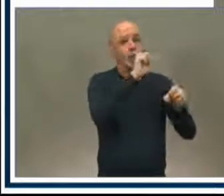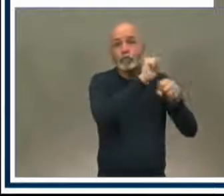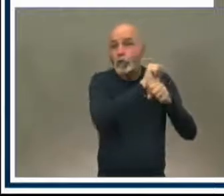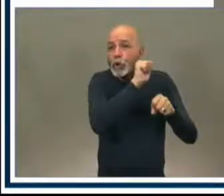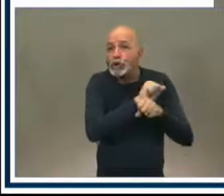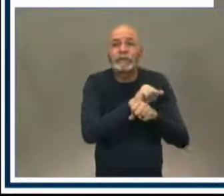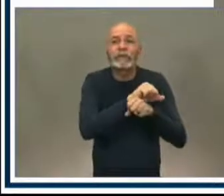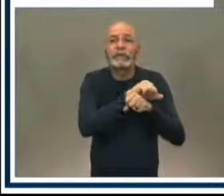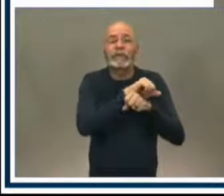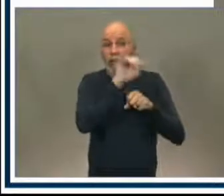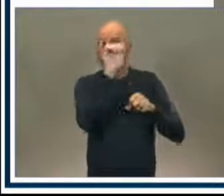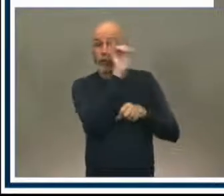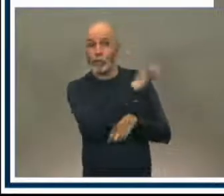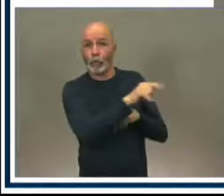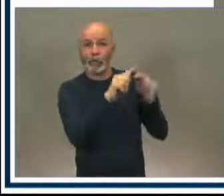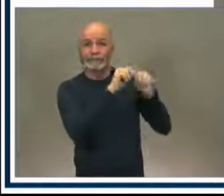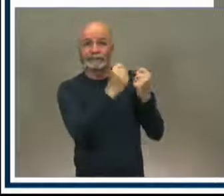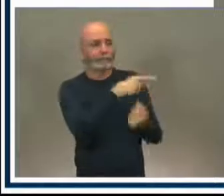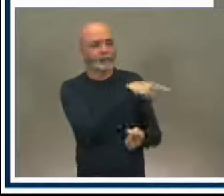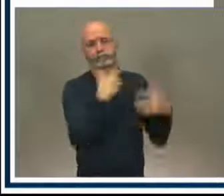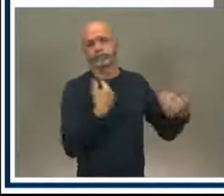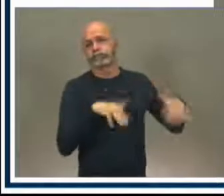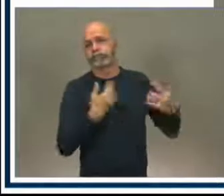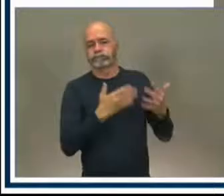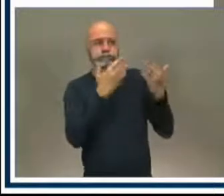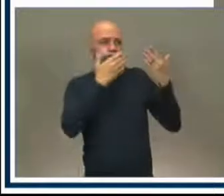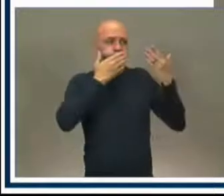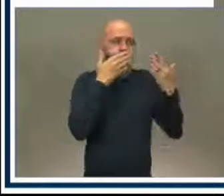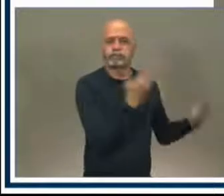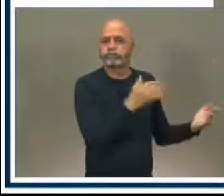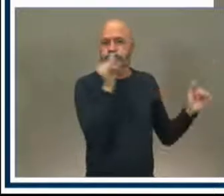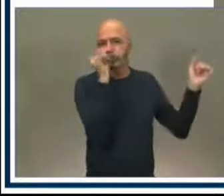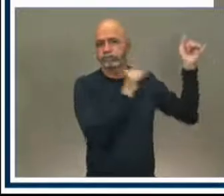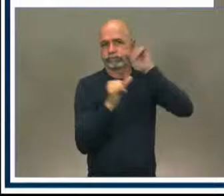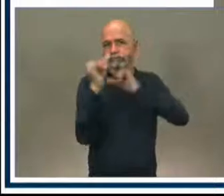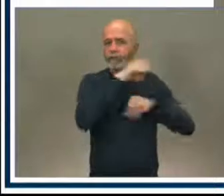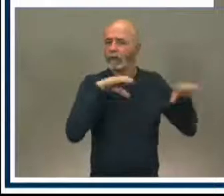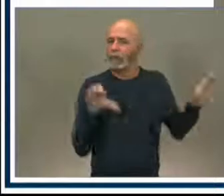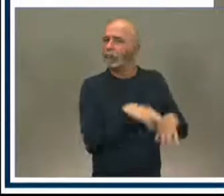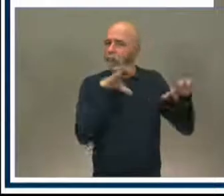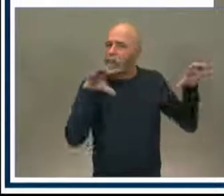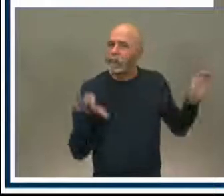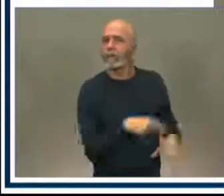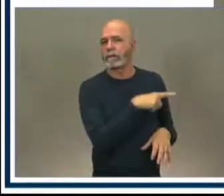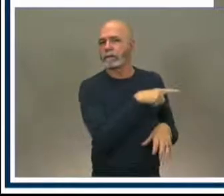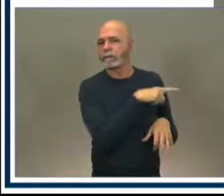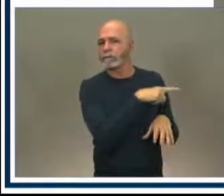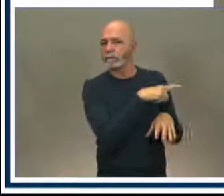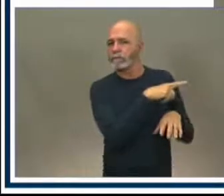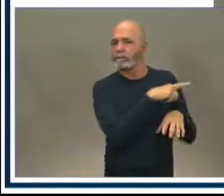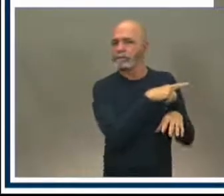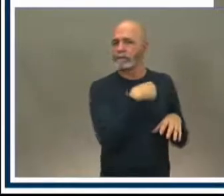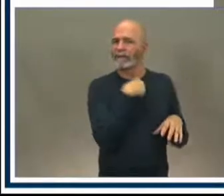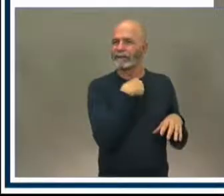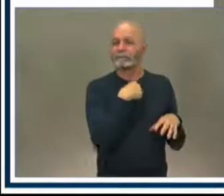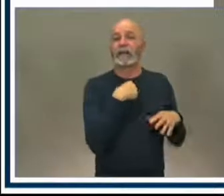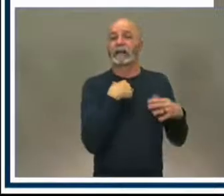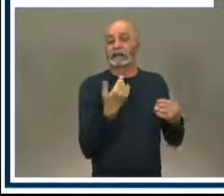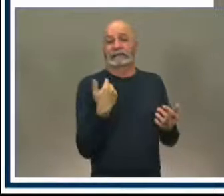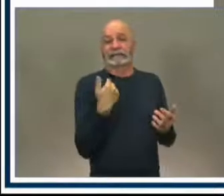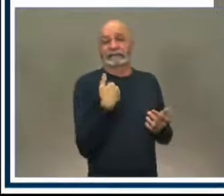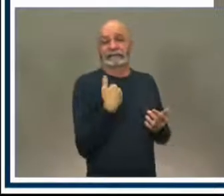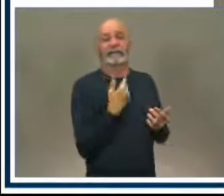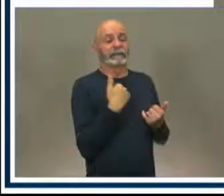these teams for doing such important work. And I also want to acknowledge, I've talked this morning with the increase in